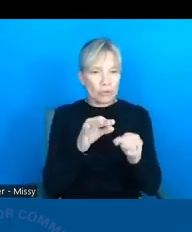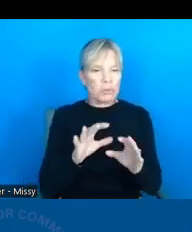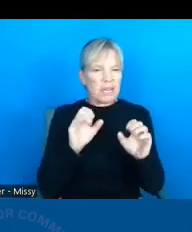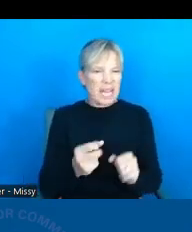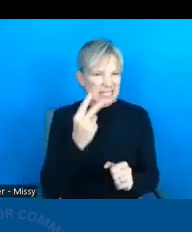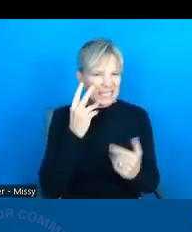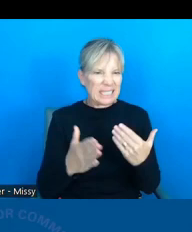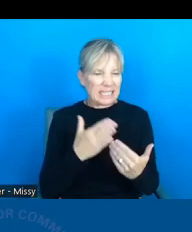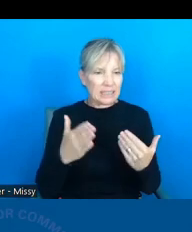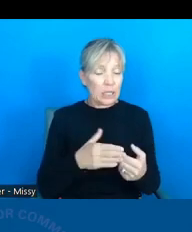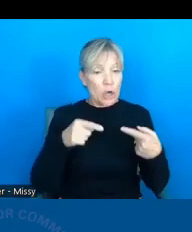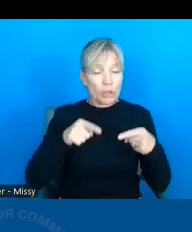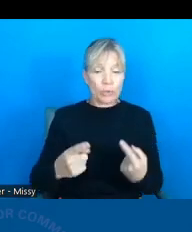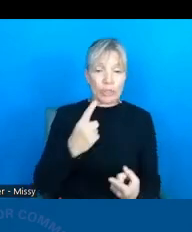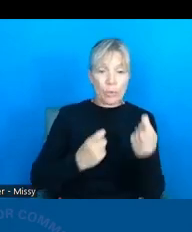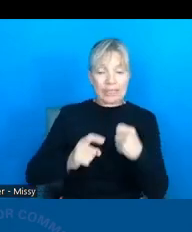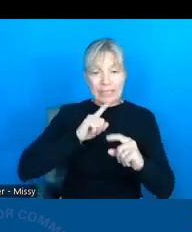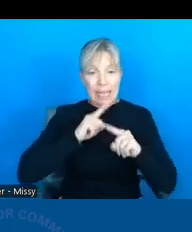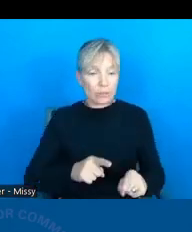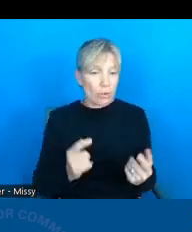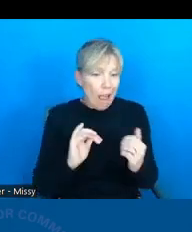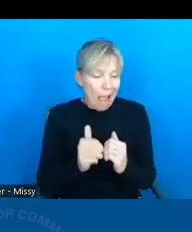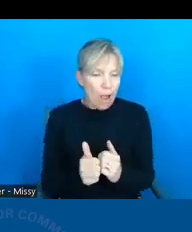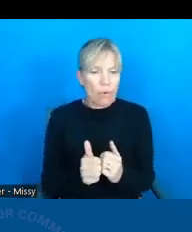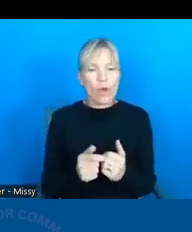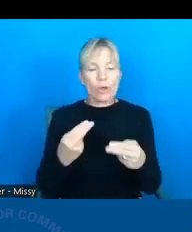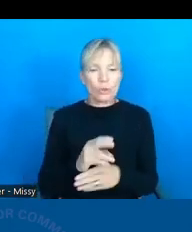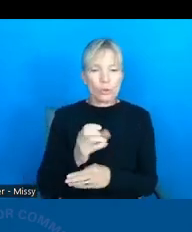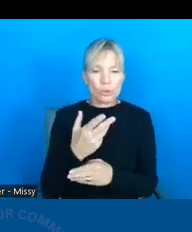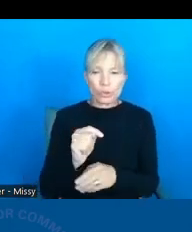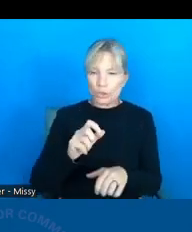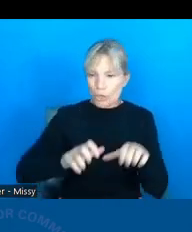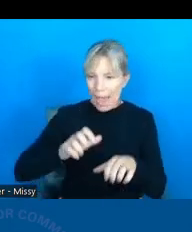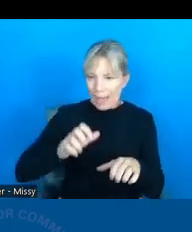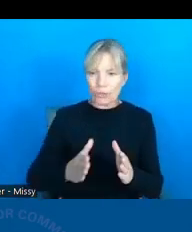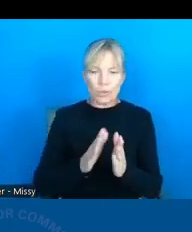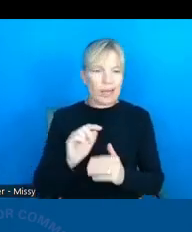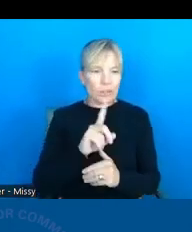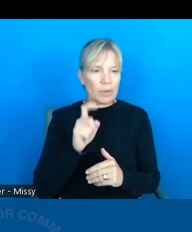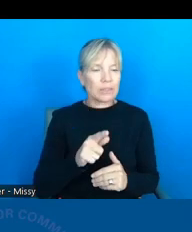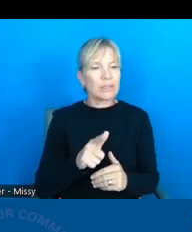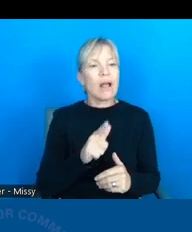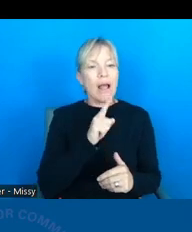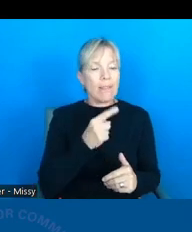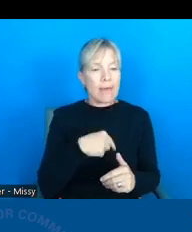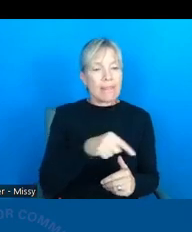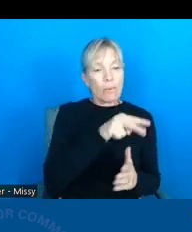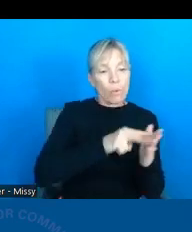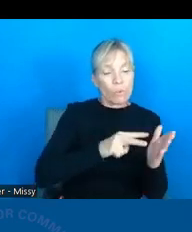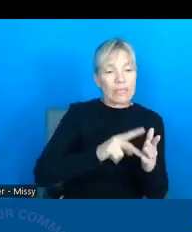Q&A session, please use the chat box to ask a question. Questions will be read aloud by the session moderator for the panelists to